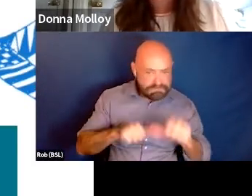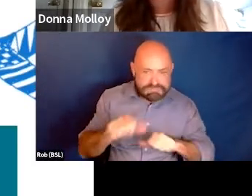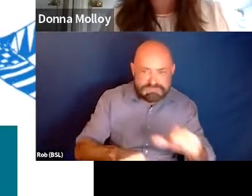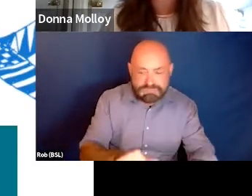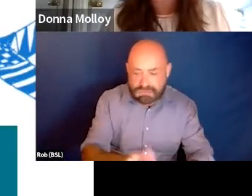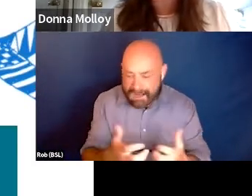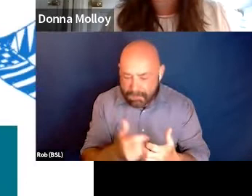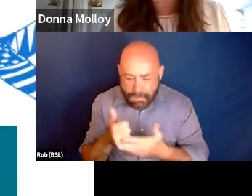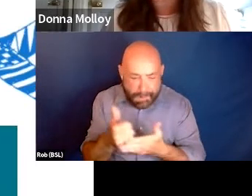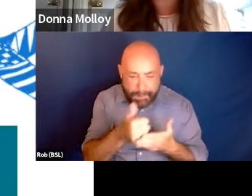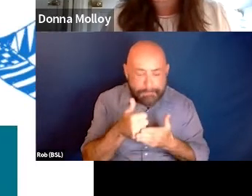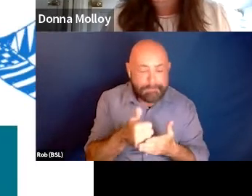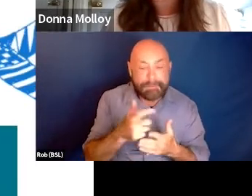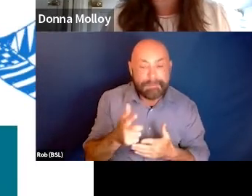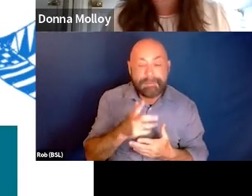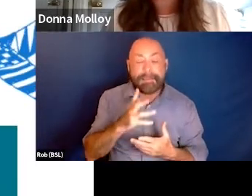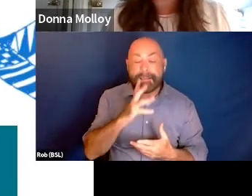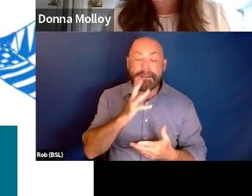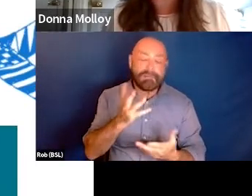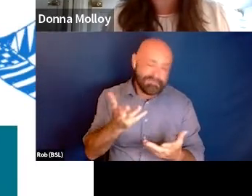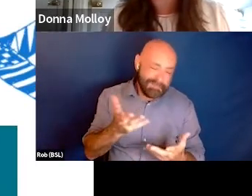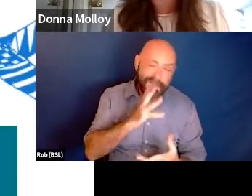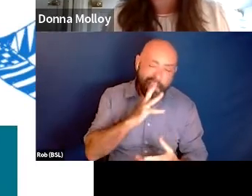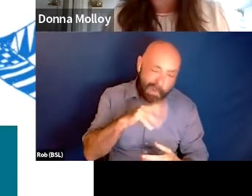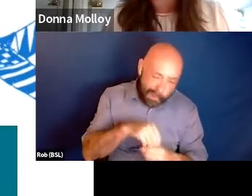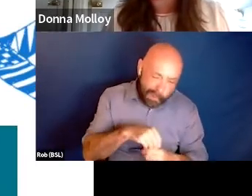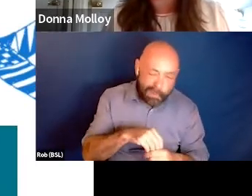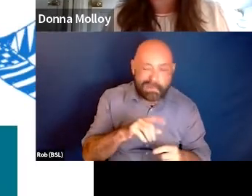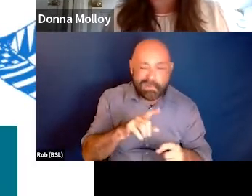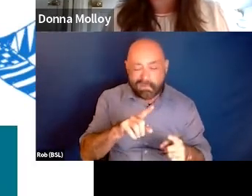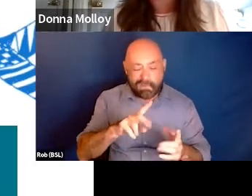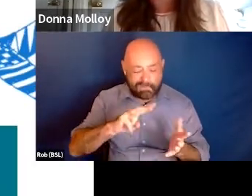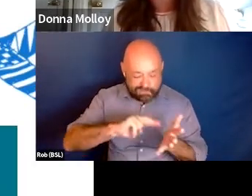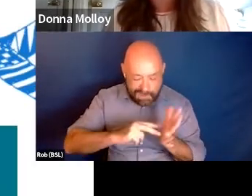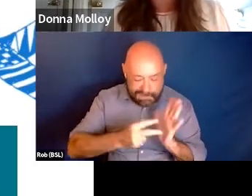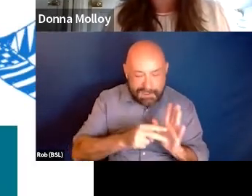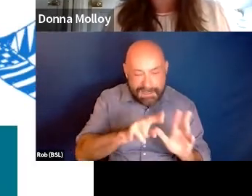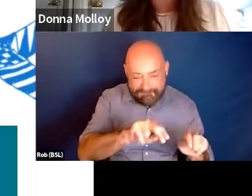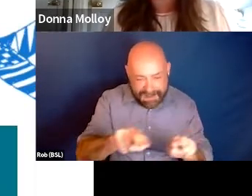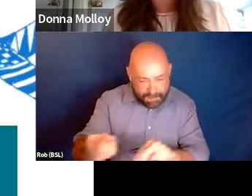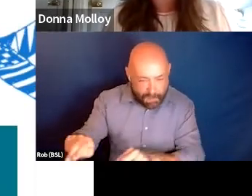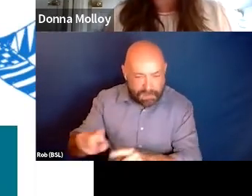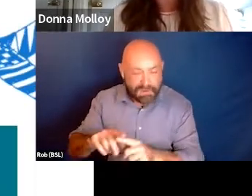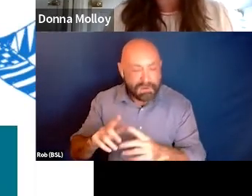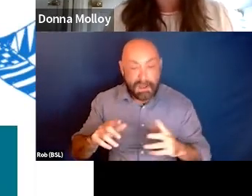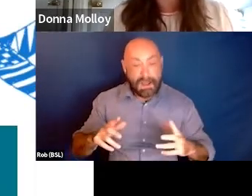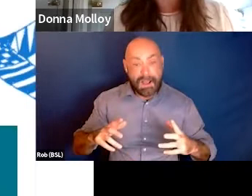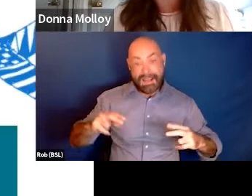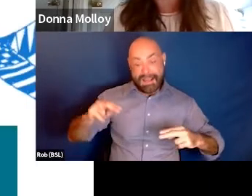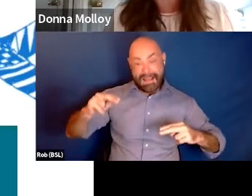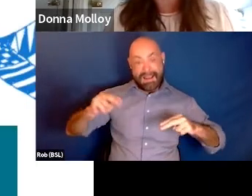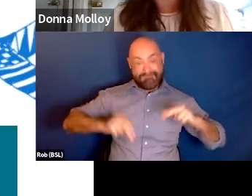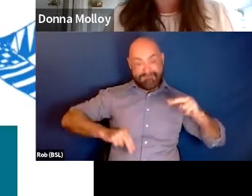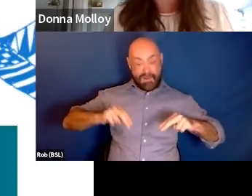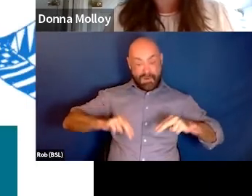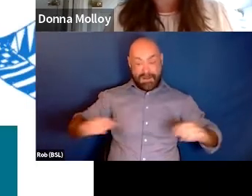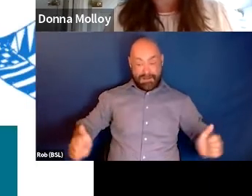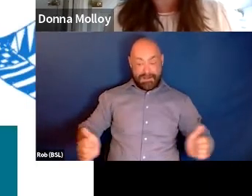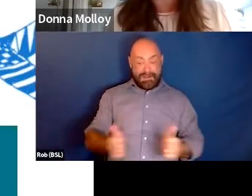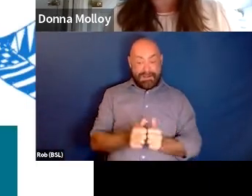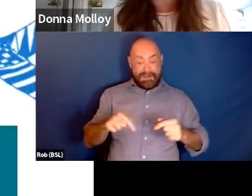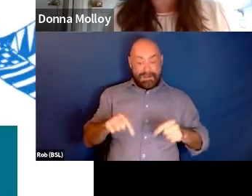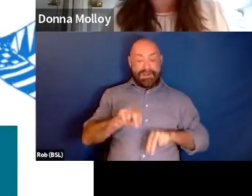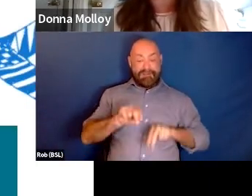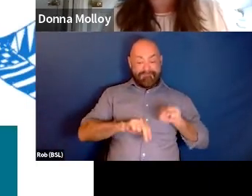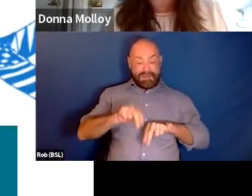partners, including putting in place arrangements for evaluating and monitoring what the impact of new arrangements have been